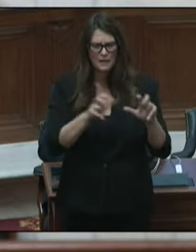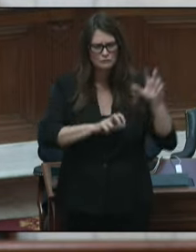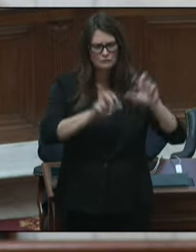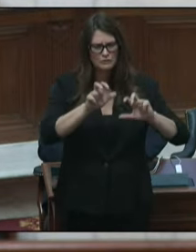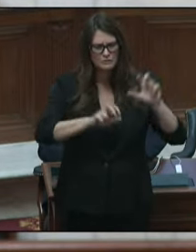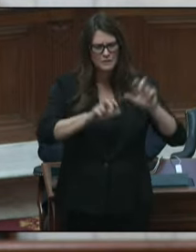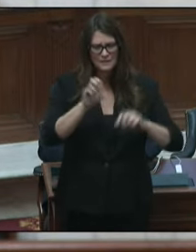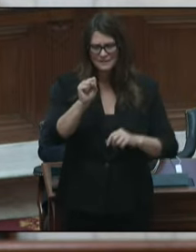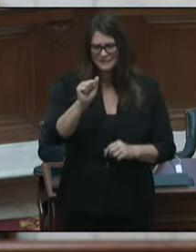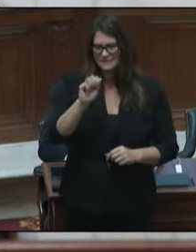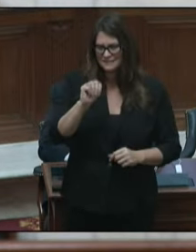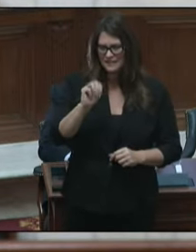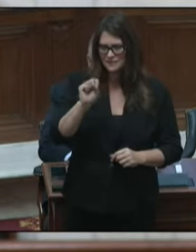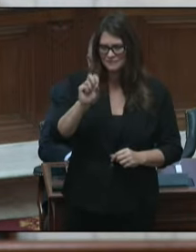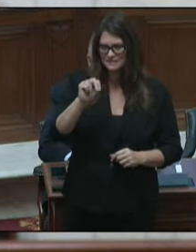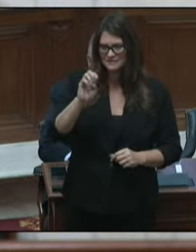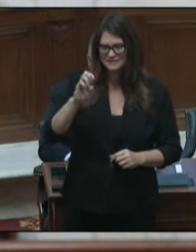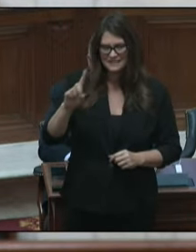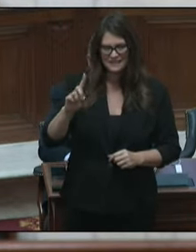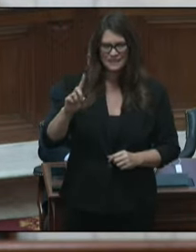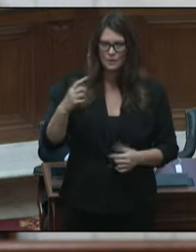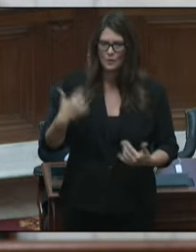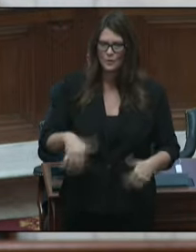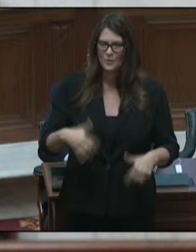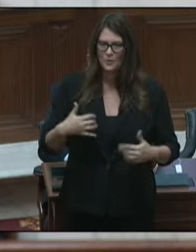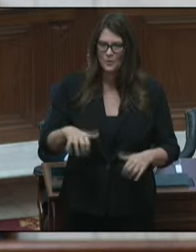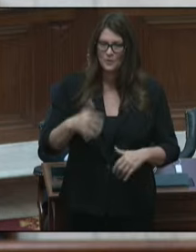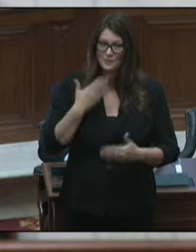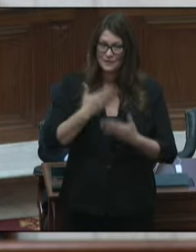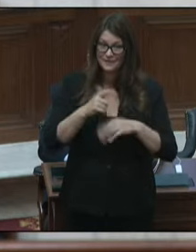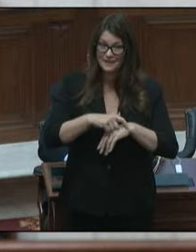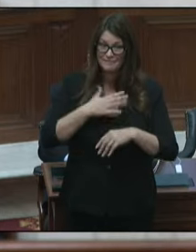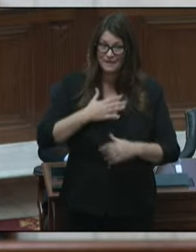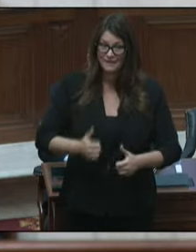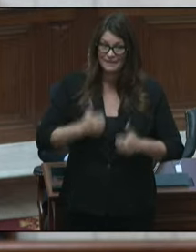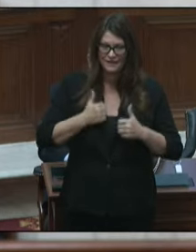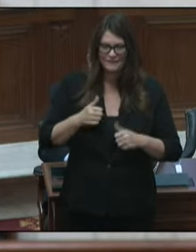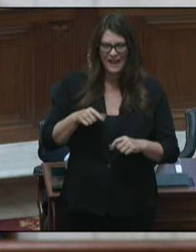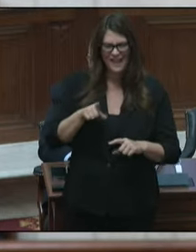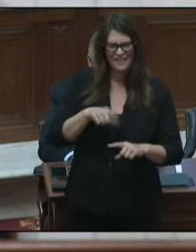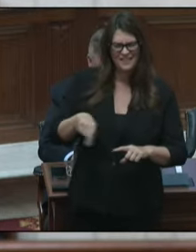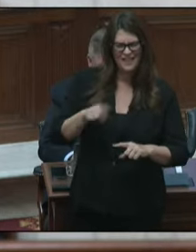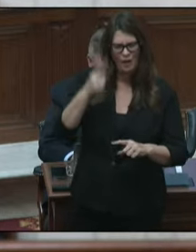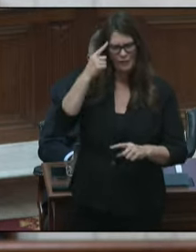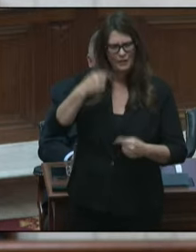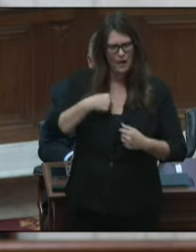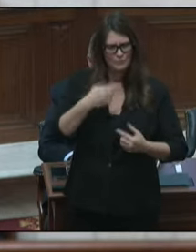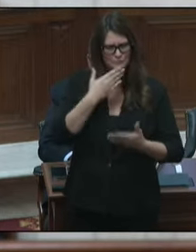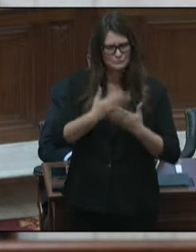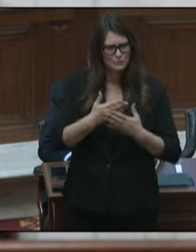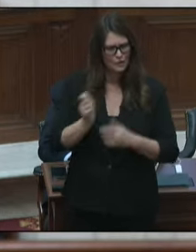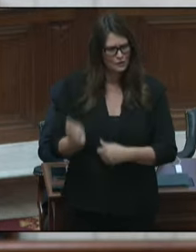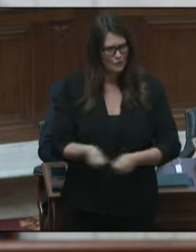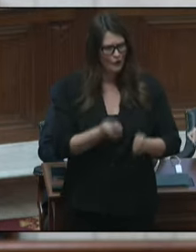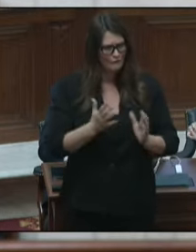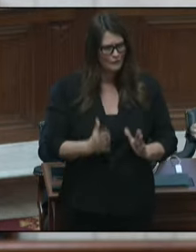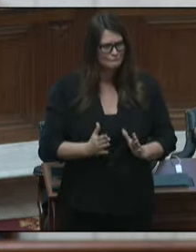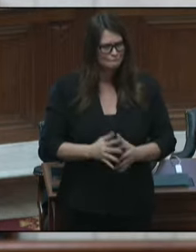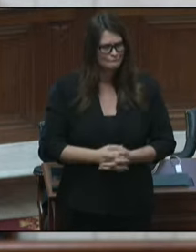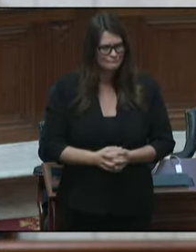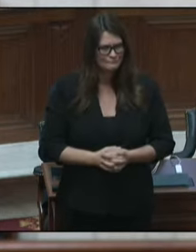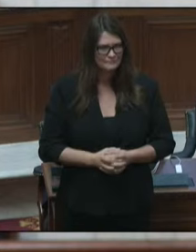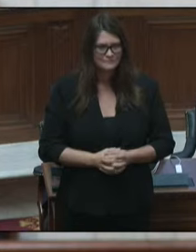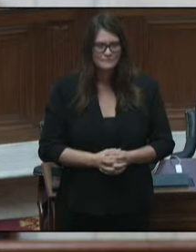Sam Snead. It was something. He actually thought I was a pretty good player. With all that being